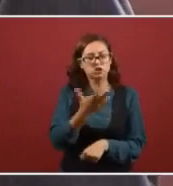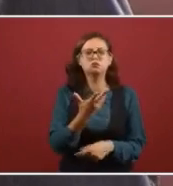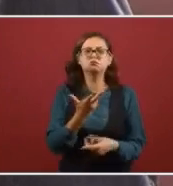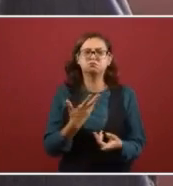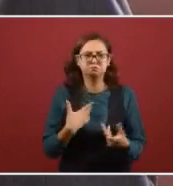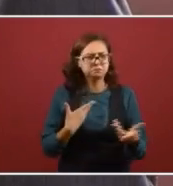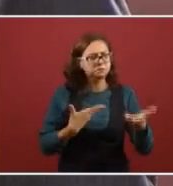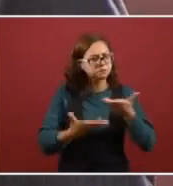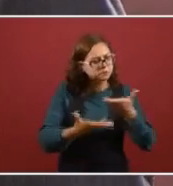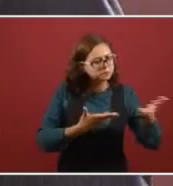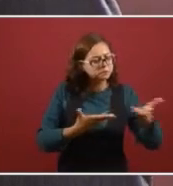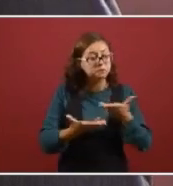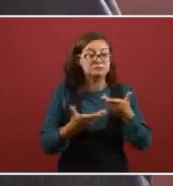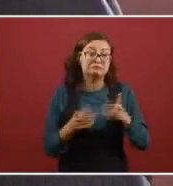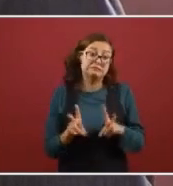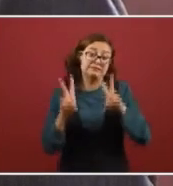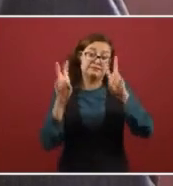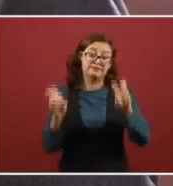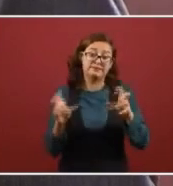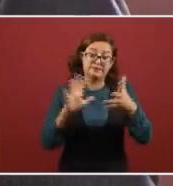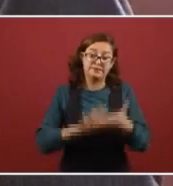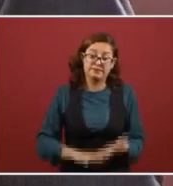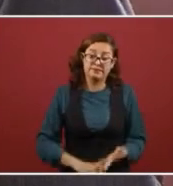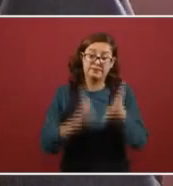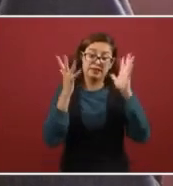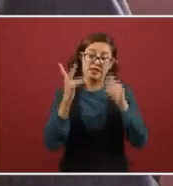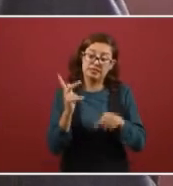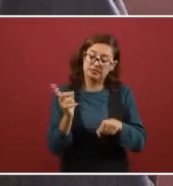related to violence?